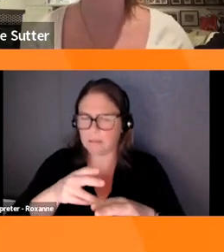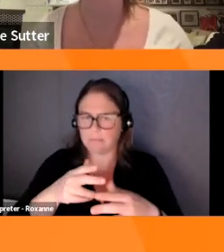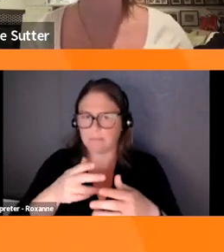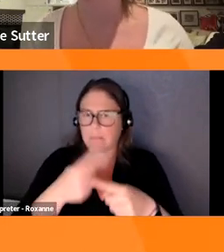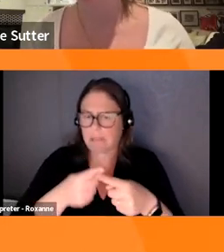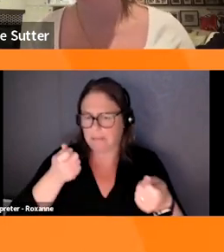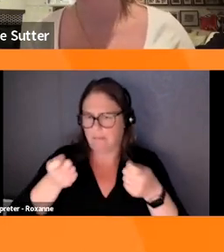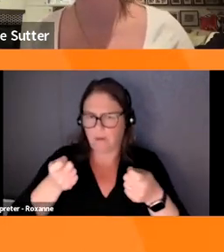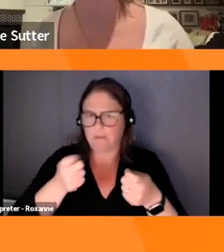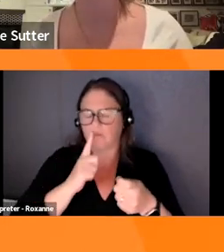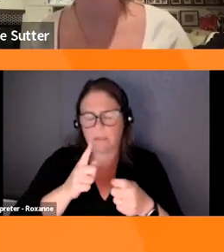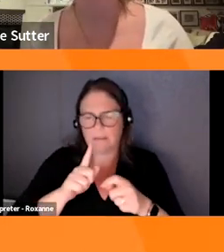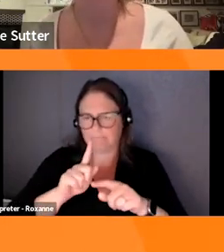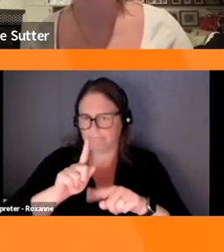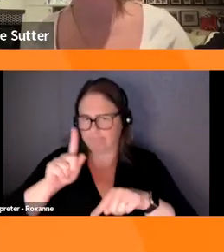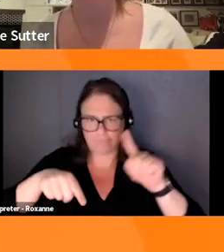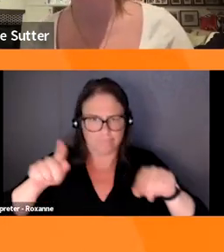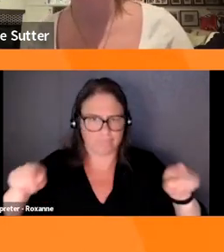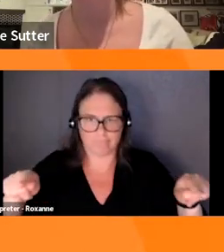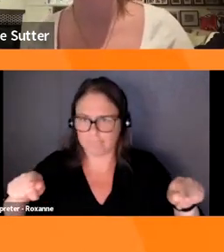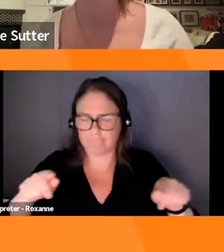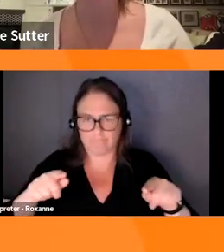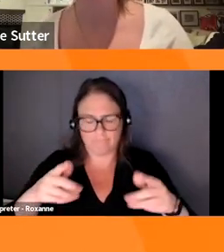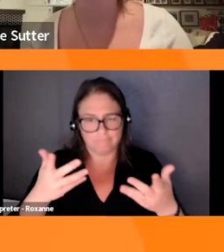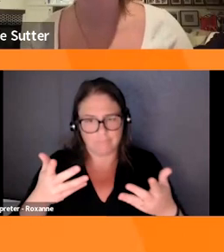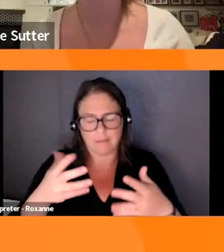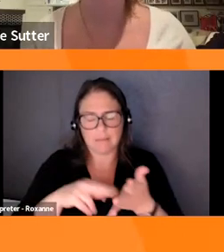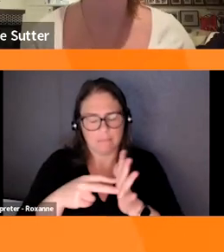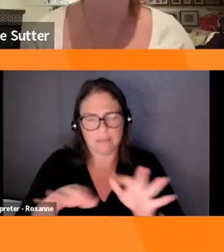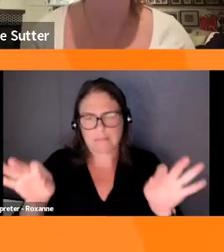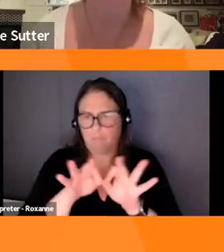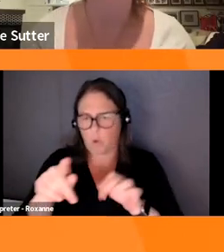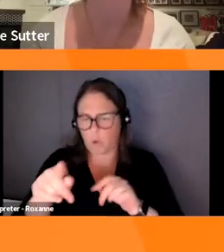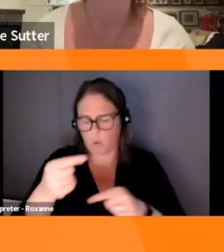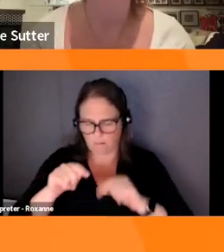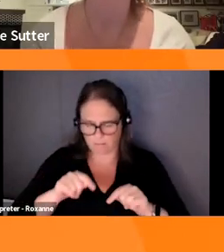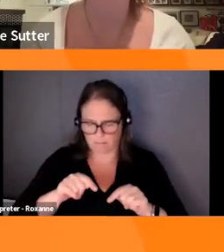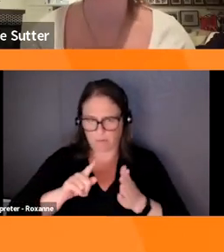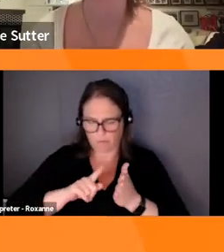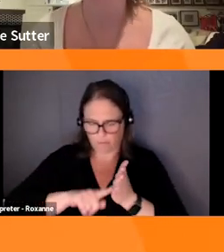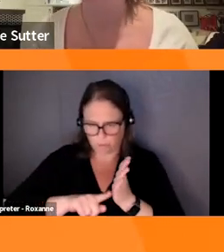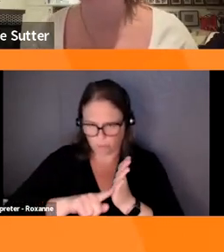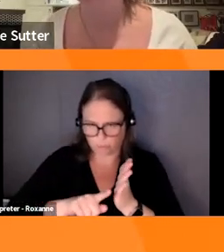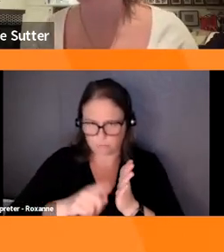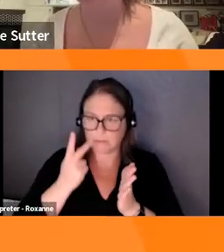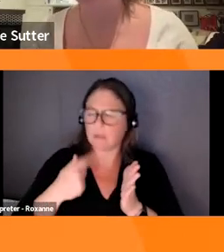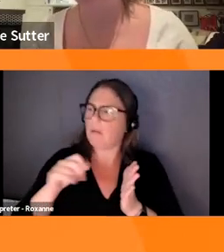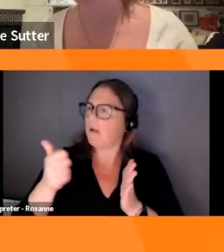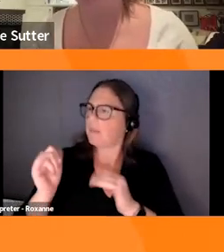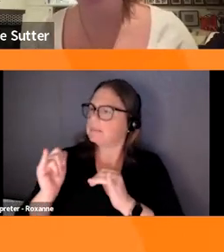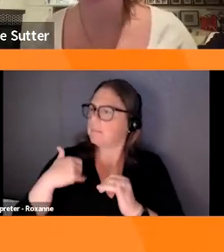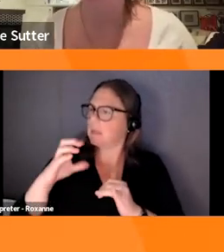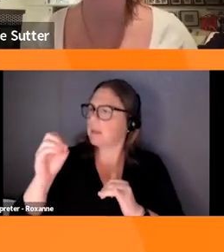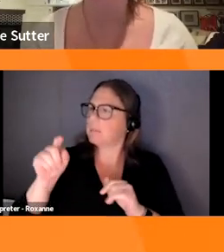governance model. And because of the strong differences, doing your research, looking at how others in your industry might be